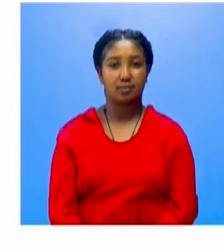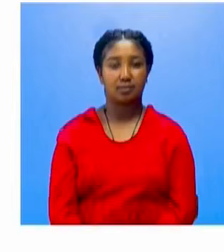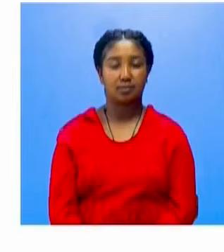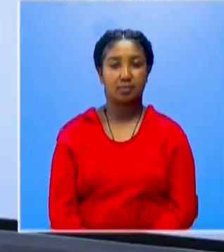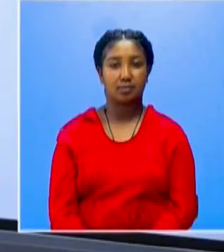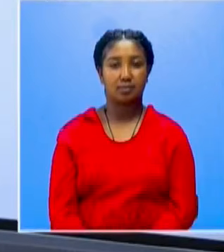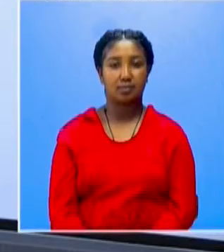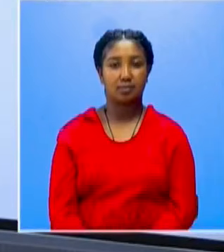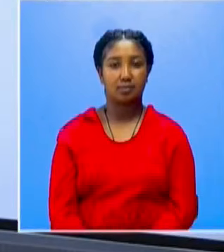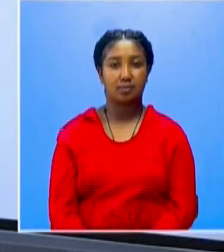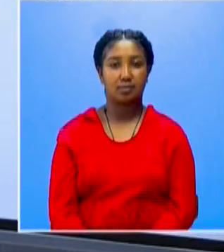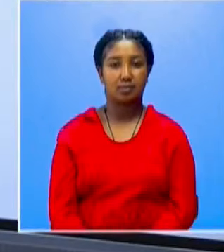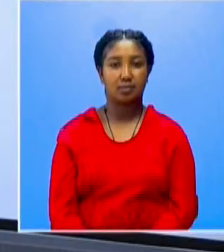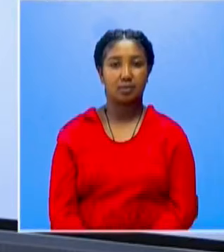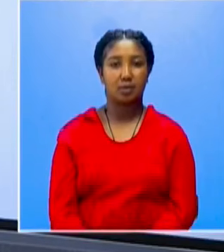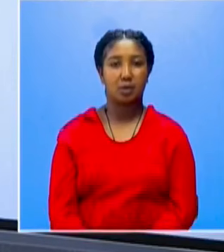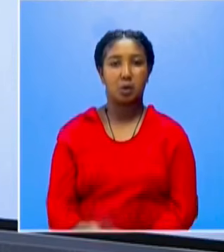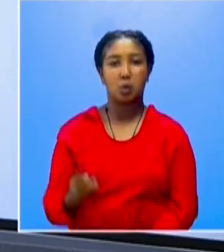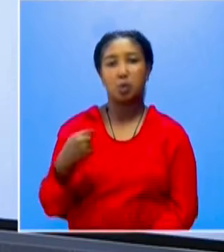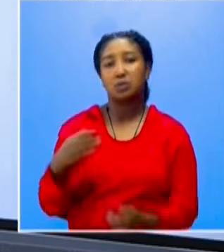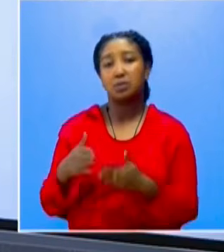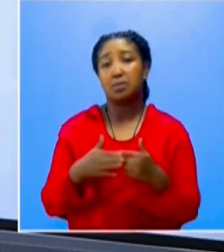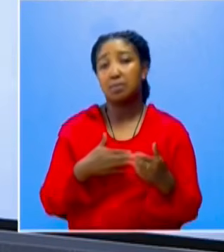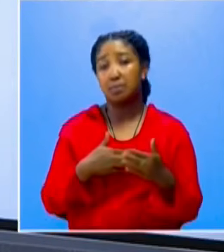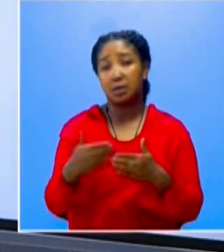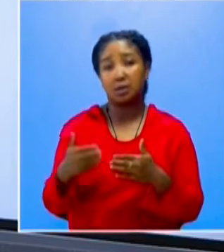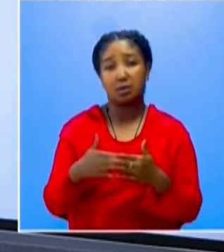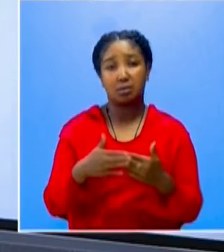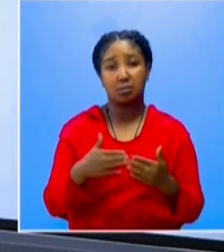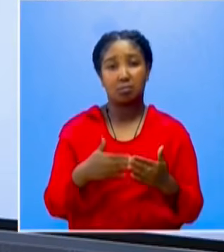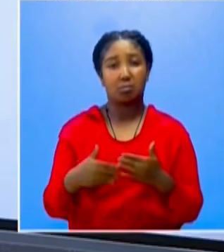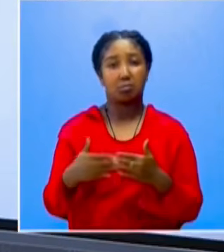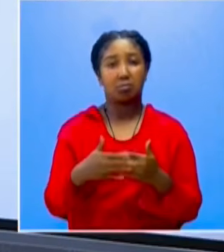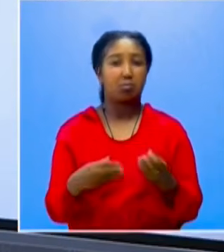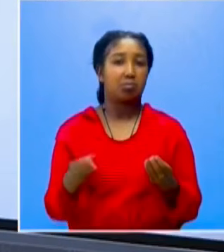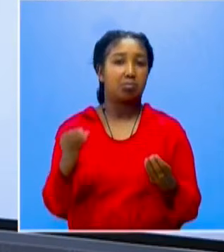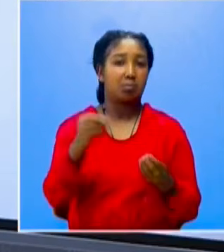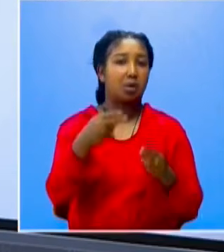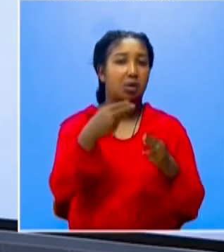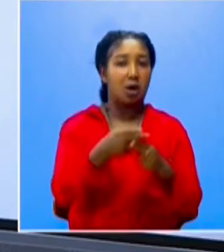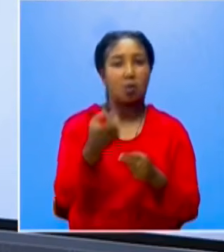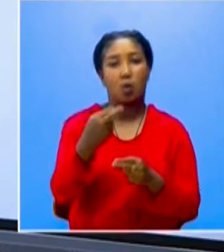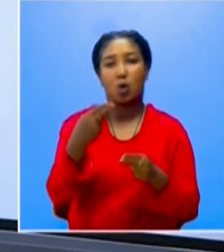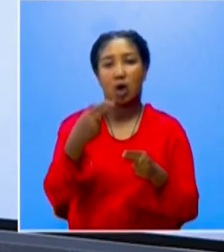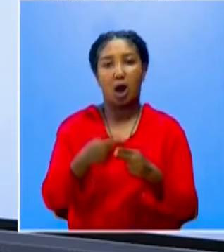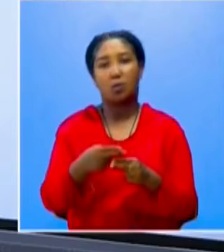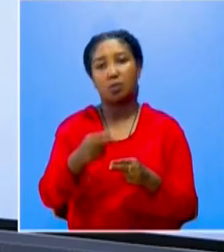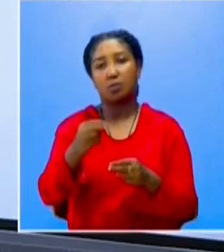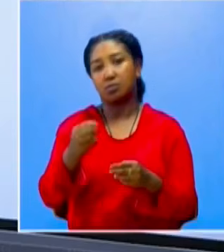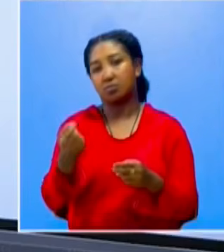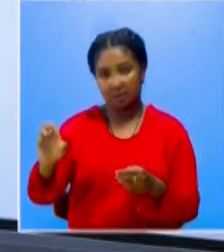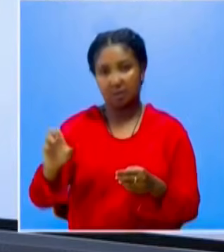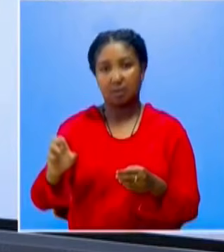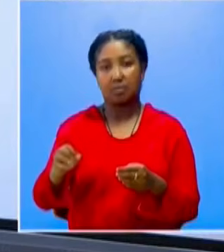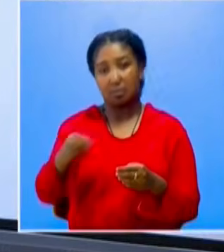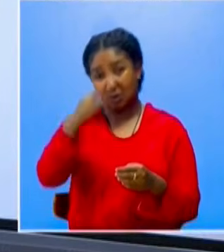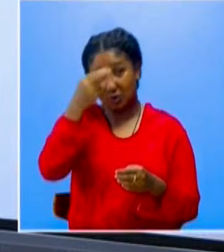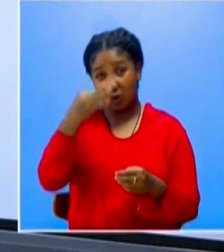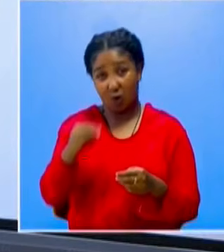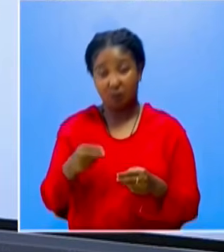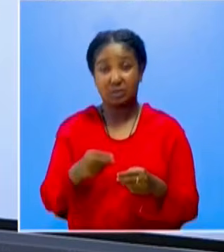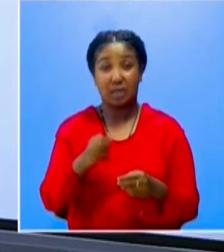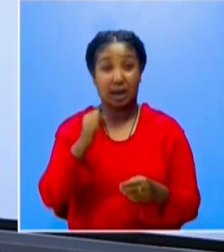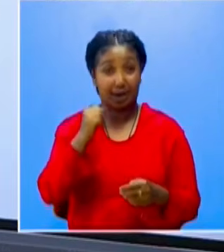okay? We simply what? We simply come up with a noun or noun phrase, right? Okay. Because of